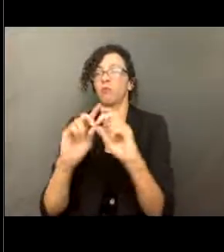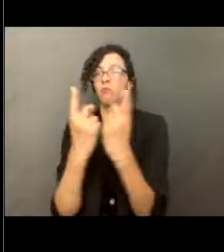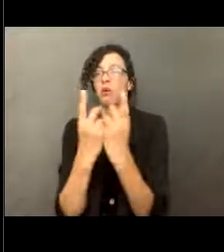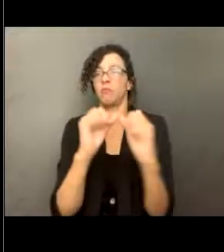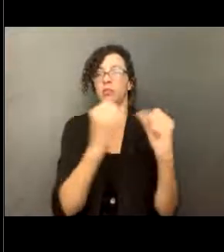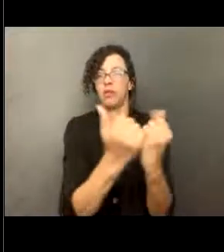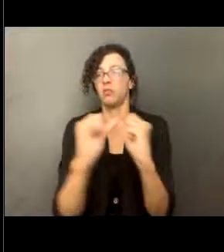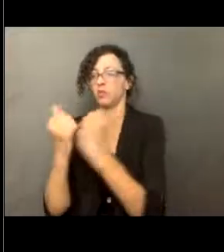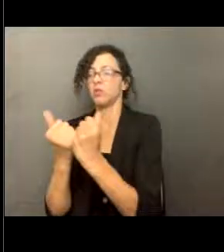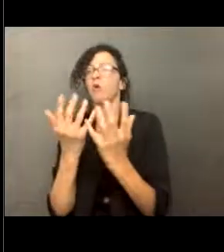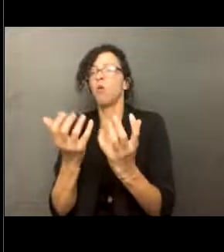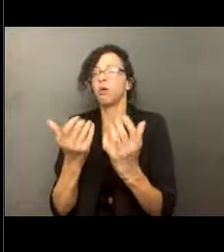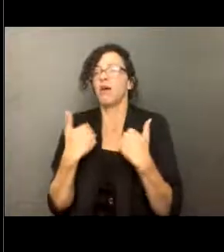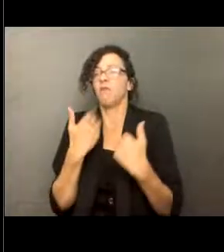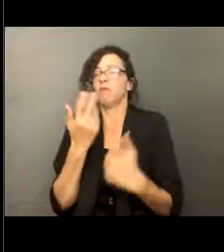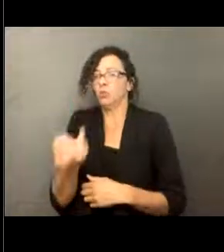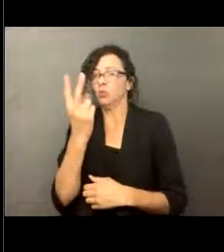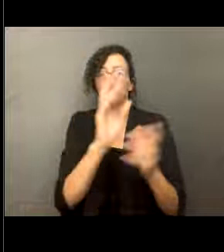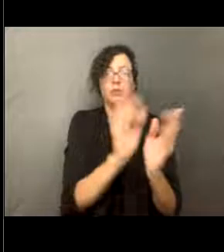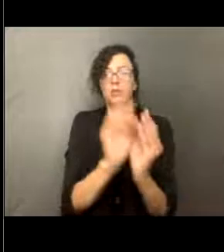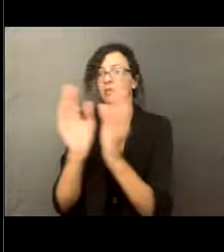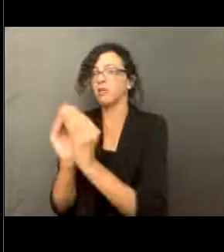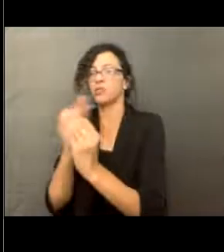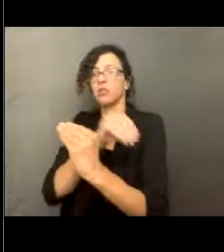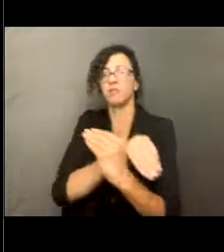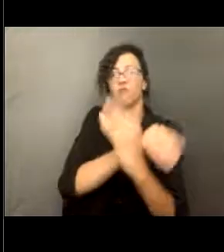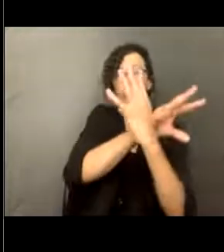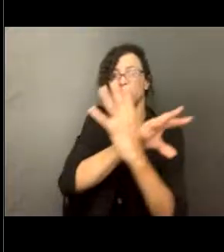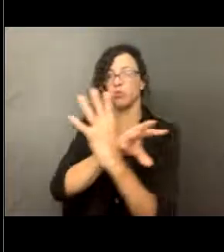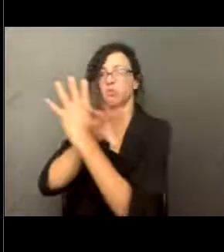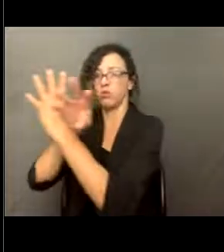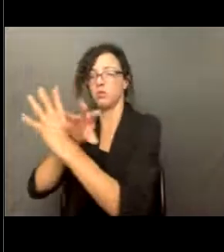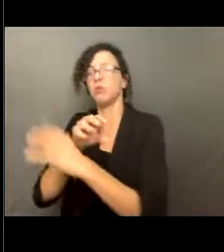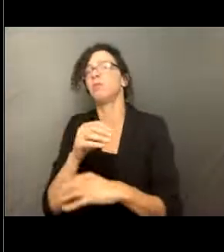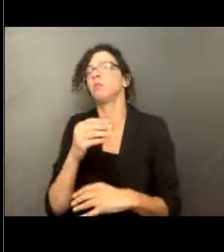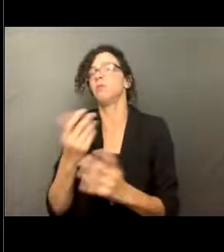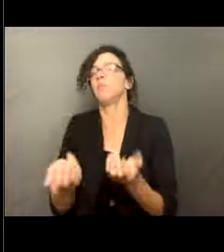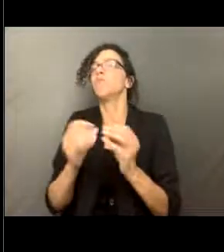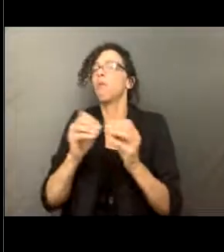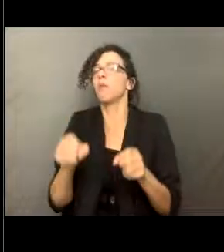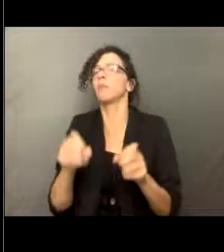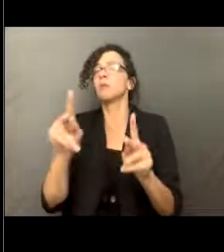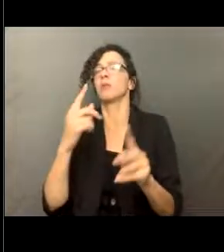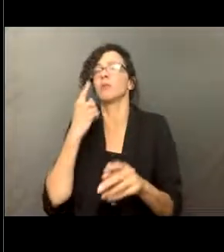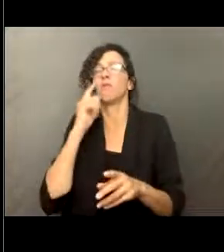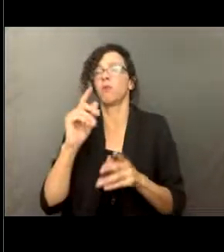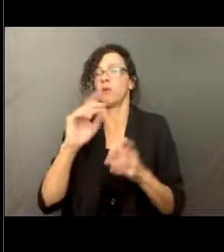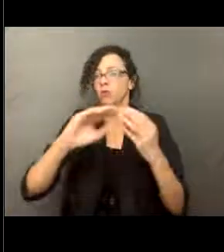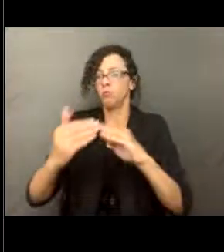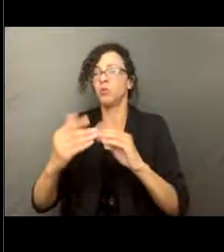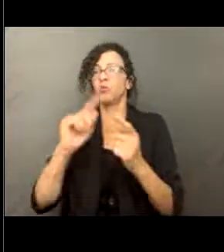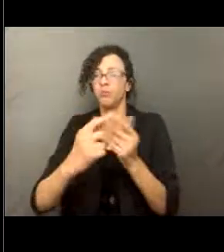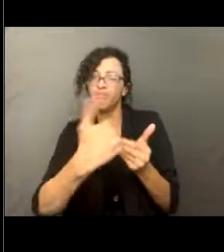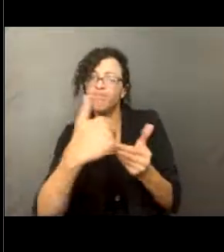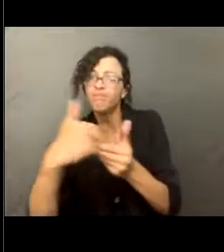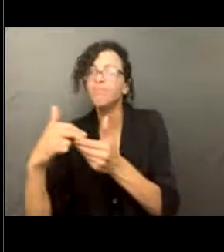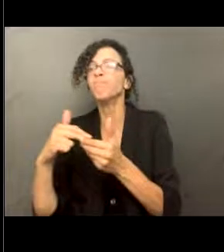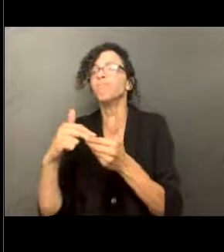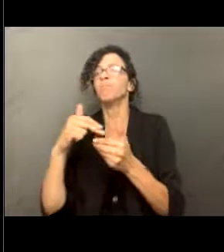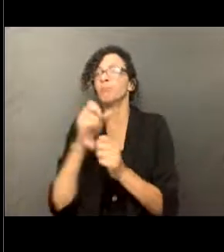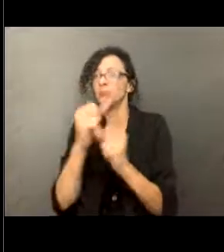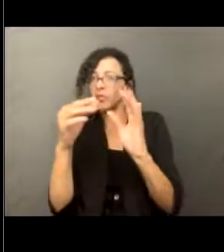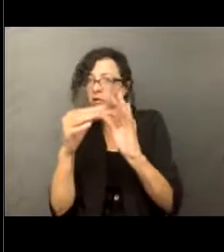wanted it in virtual format, giving more opportunity for community to comment, to prioritize their points within our